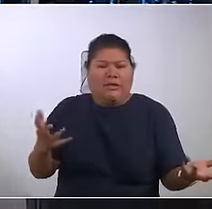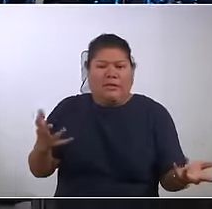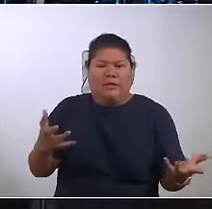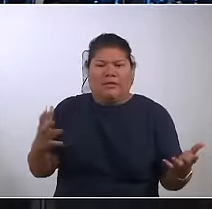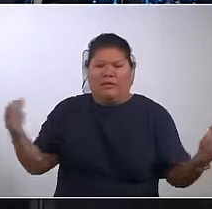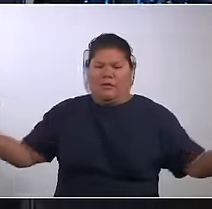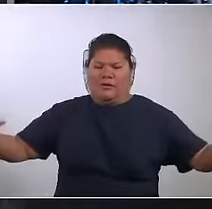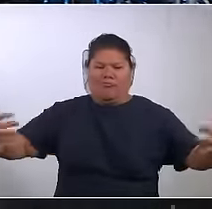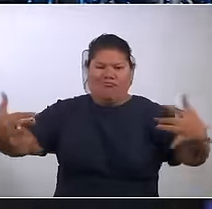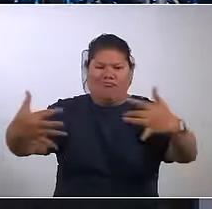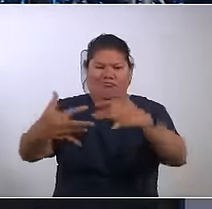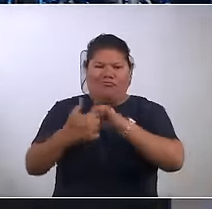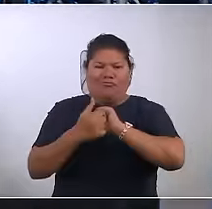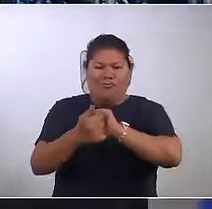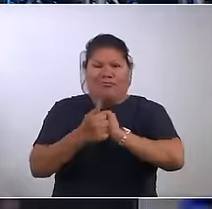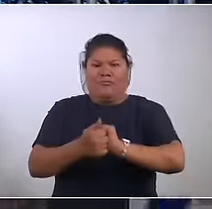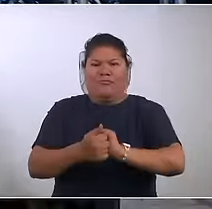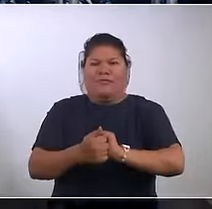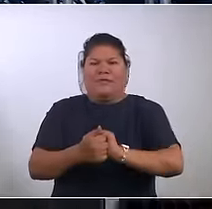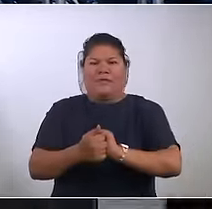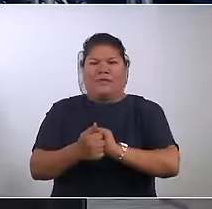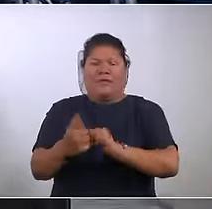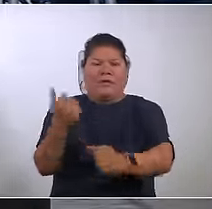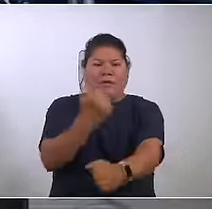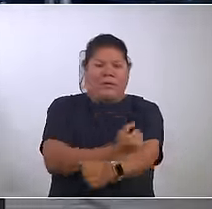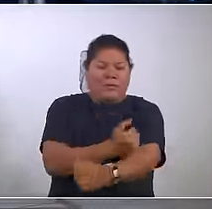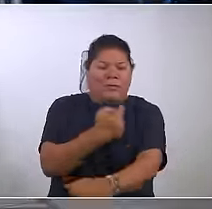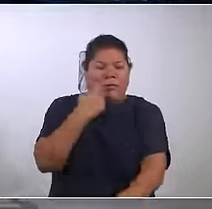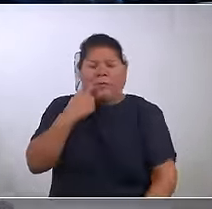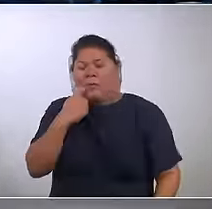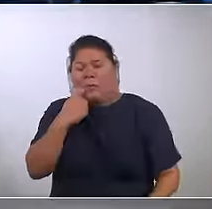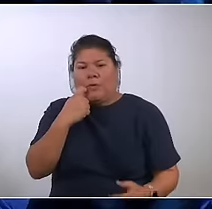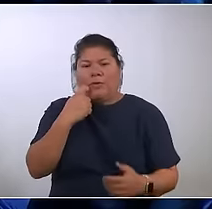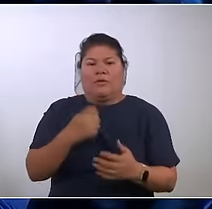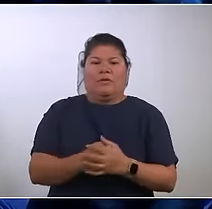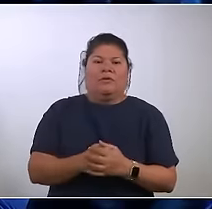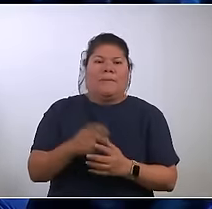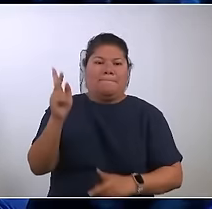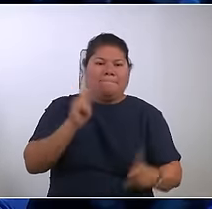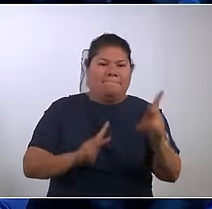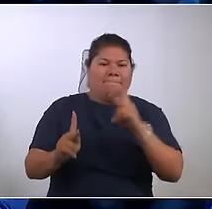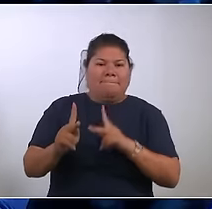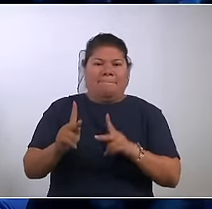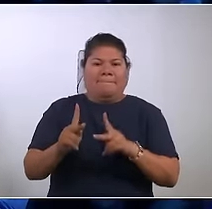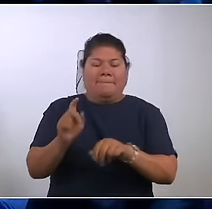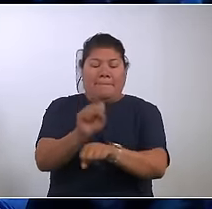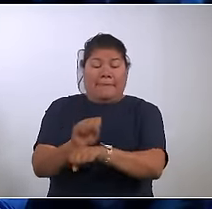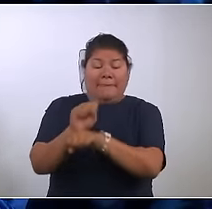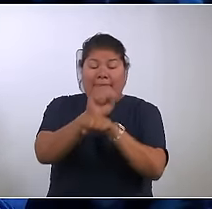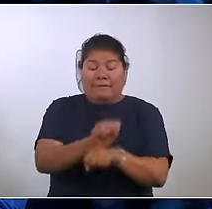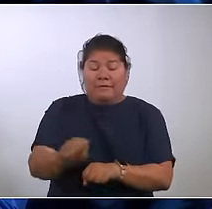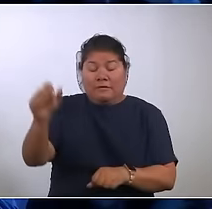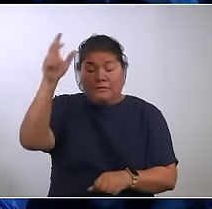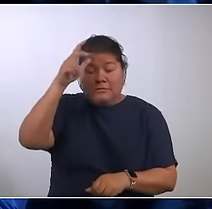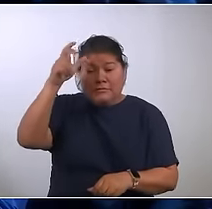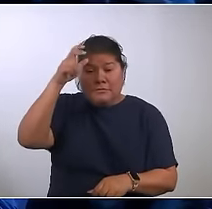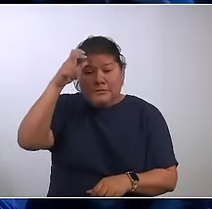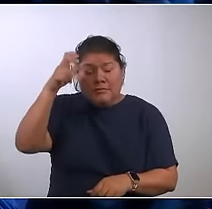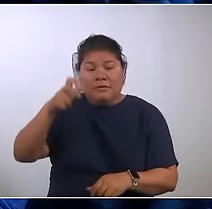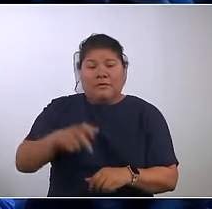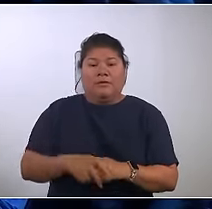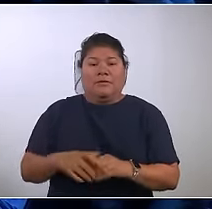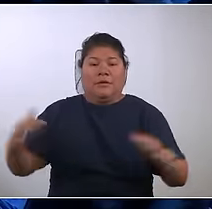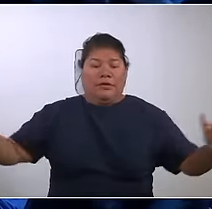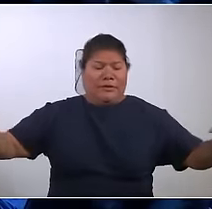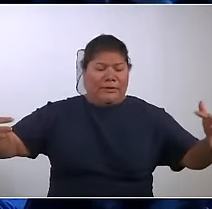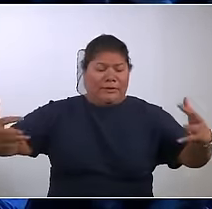están confundidos con el género. Reúnanos a todos. Drogadictos. People that are bound by the devil. Gente atada por el